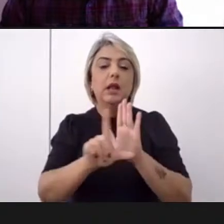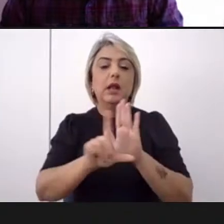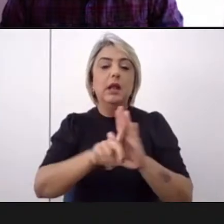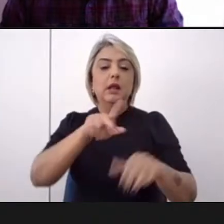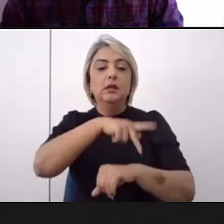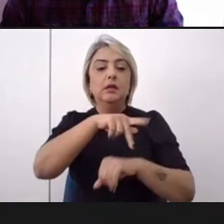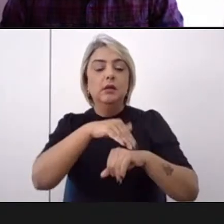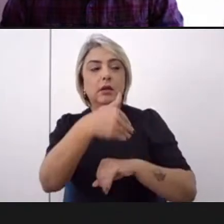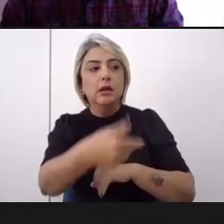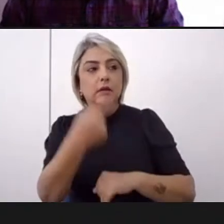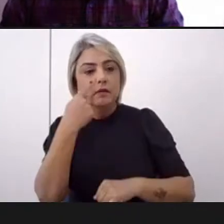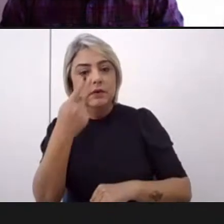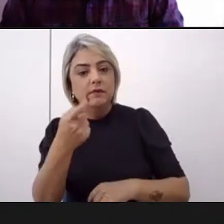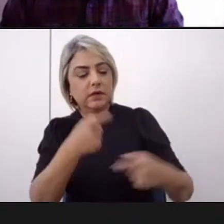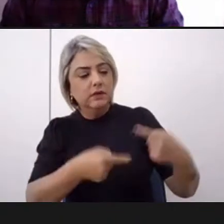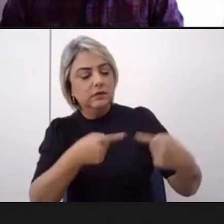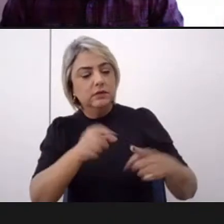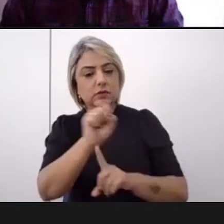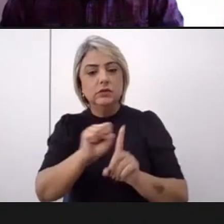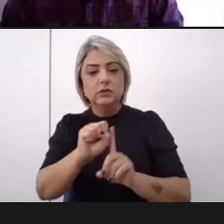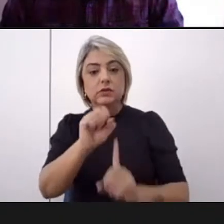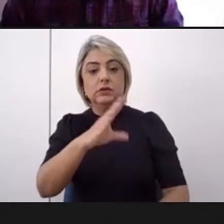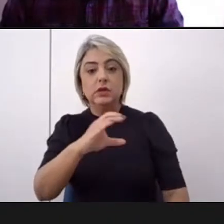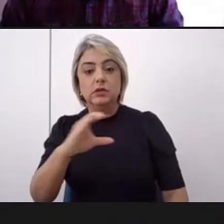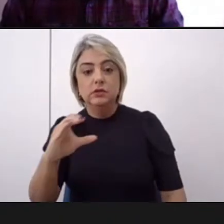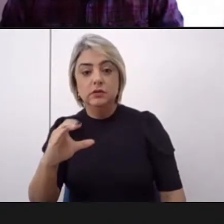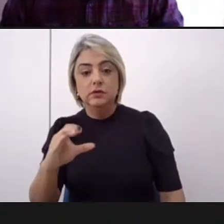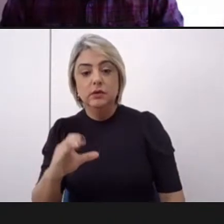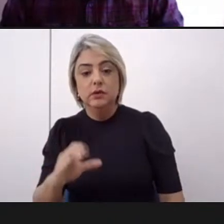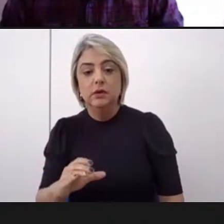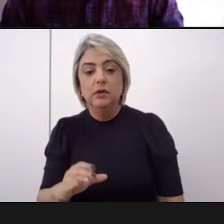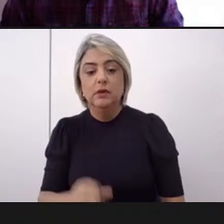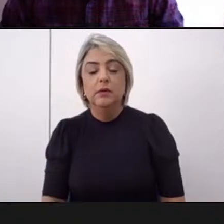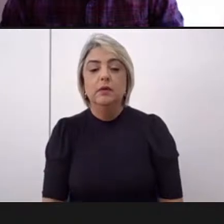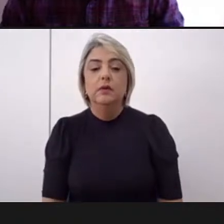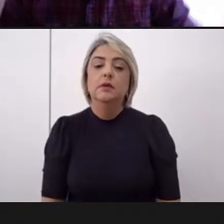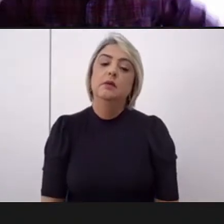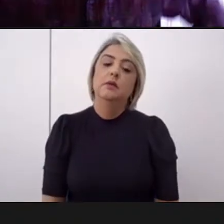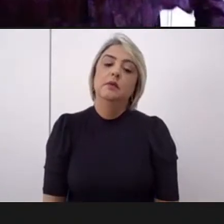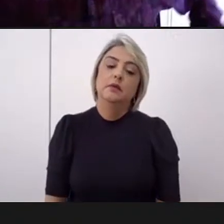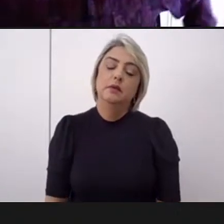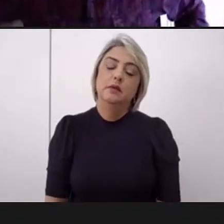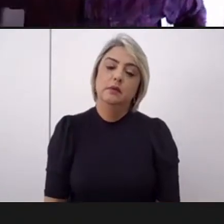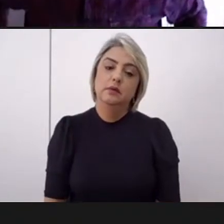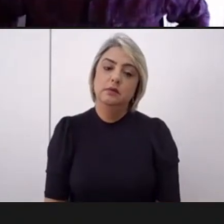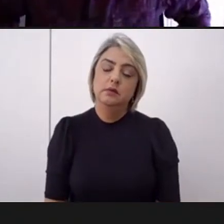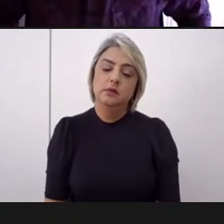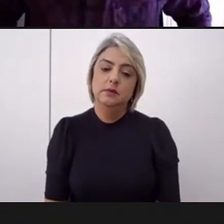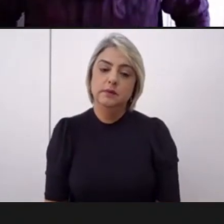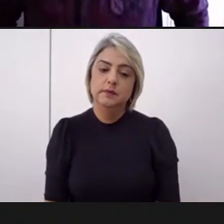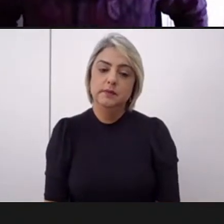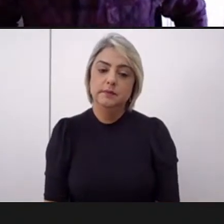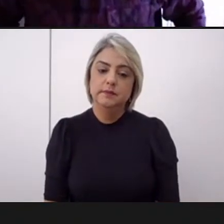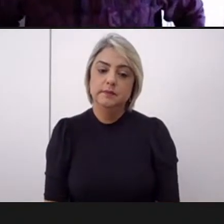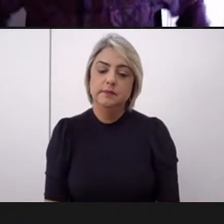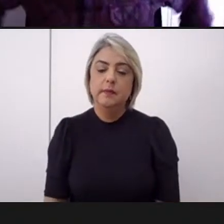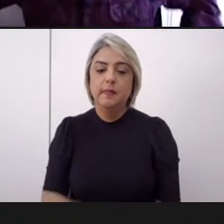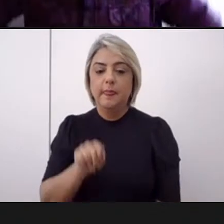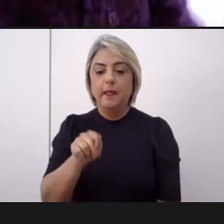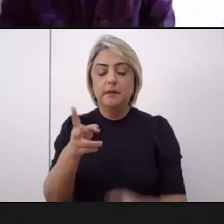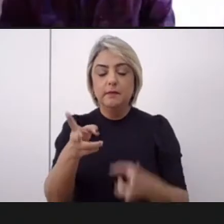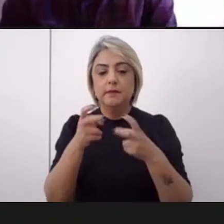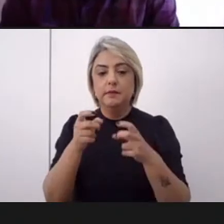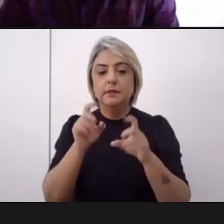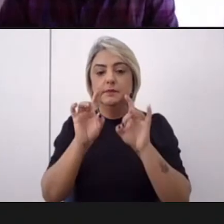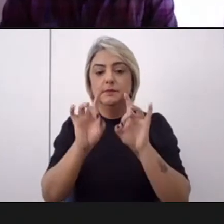a so for example, legal specialist of international law doing state-of-the-art of